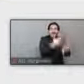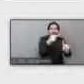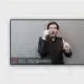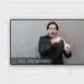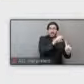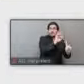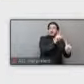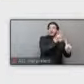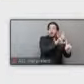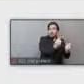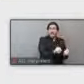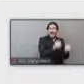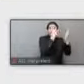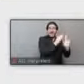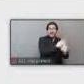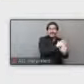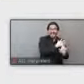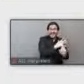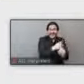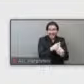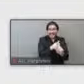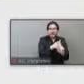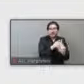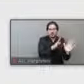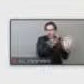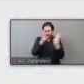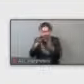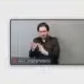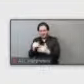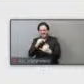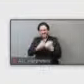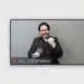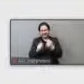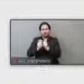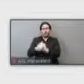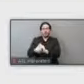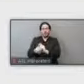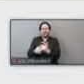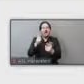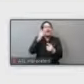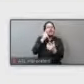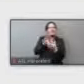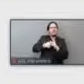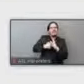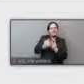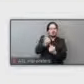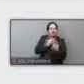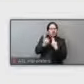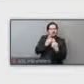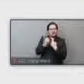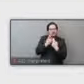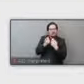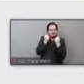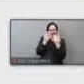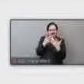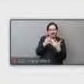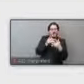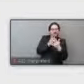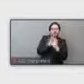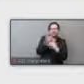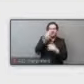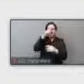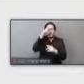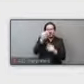think we had a lot of questions and comments at the very beginning of this and through the summer, contending that